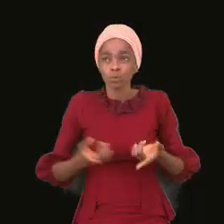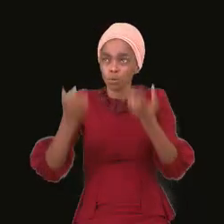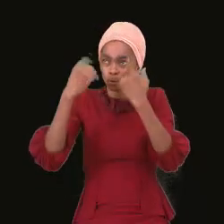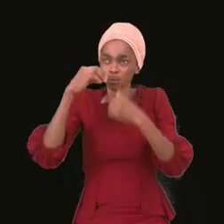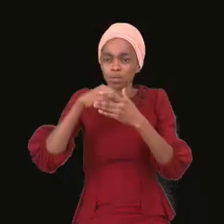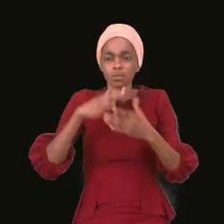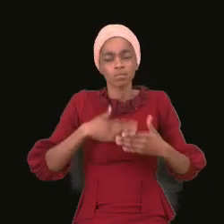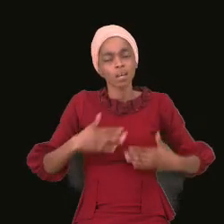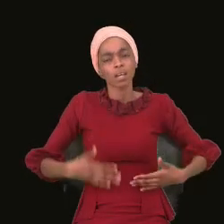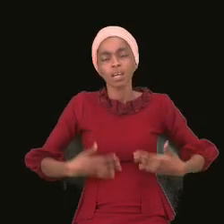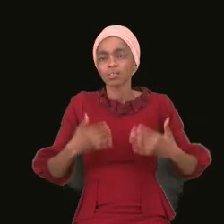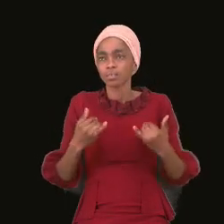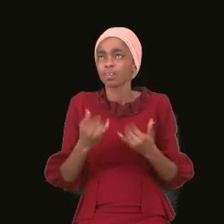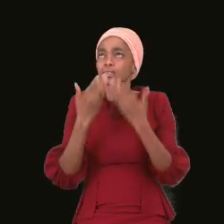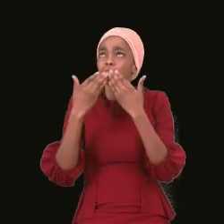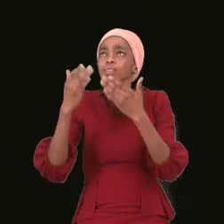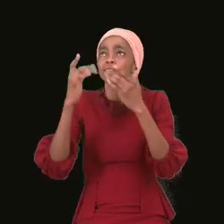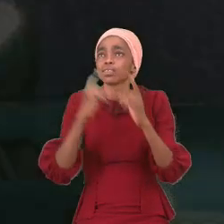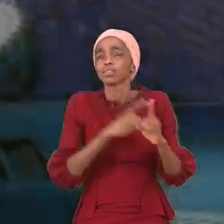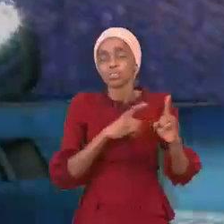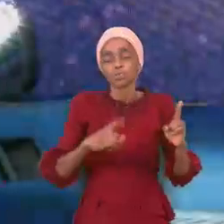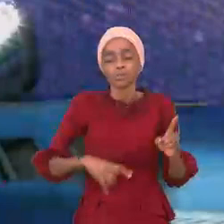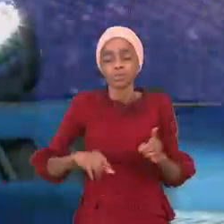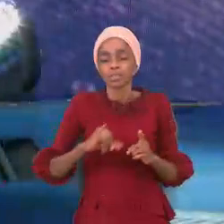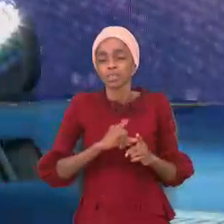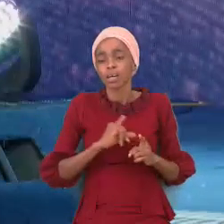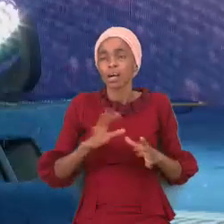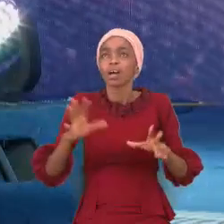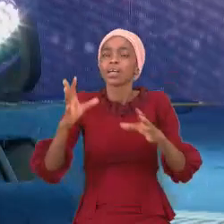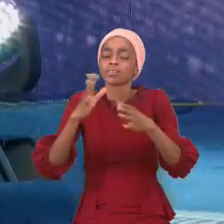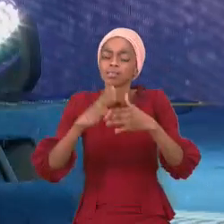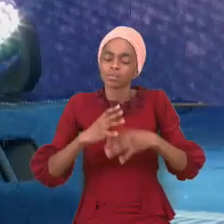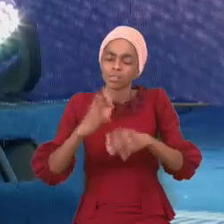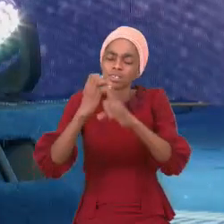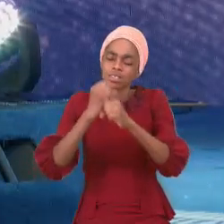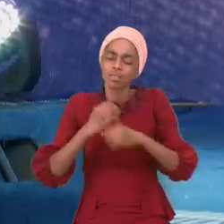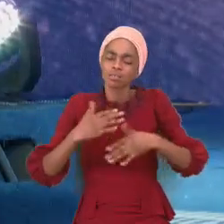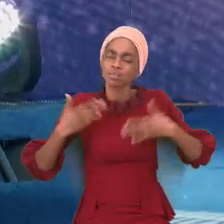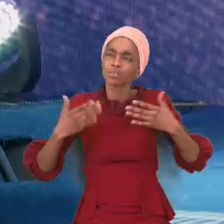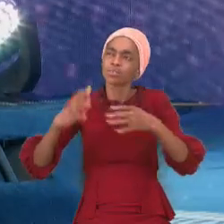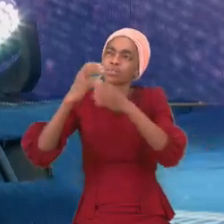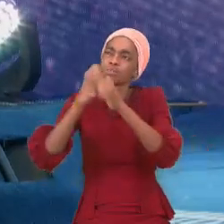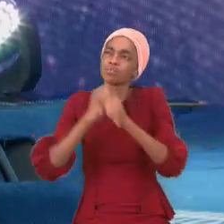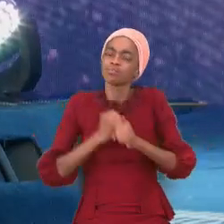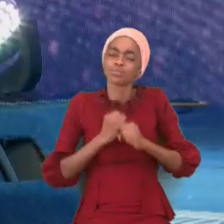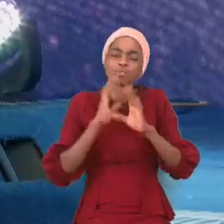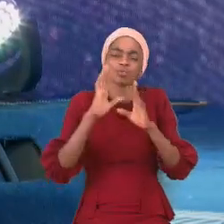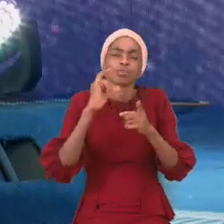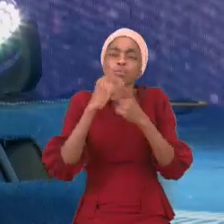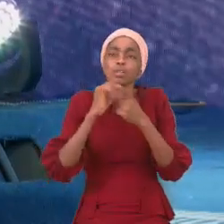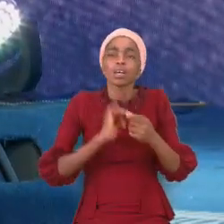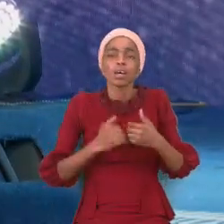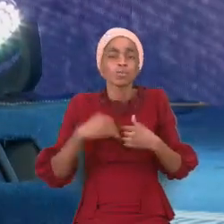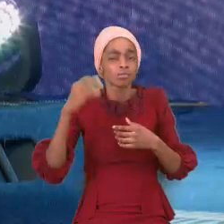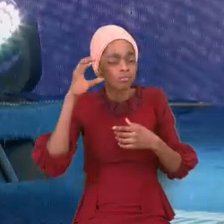me right now. Thank you, Lord. Thank you, Lord. I gladly receive your word. I've heard your word,